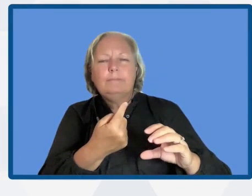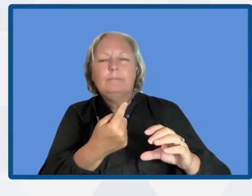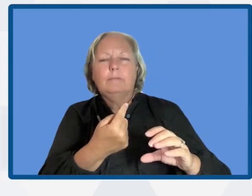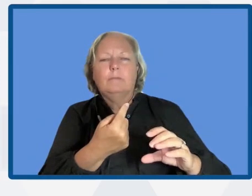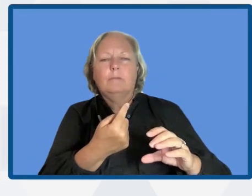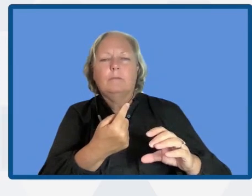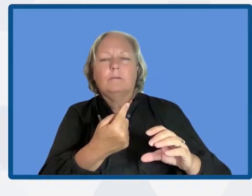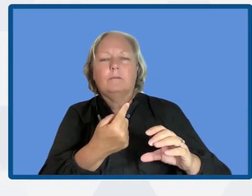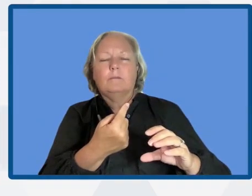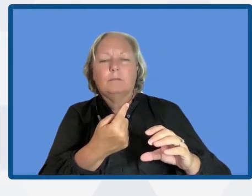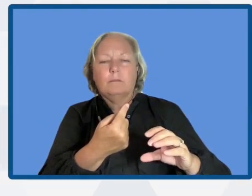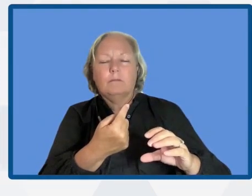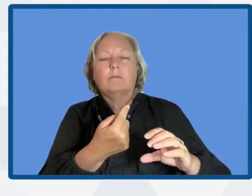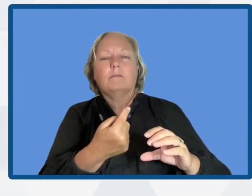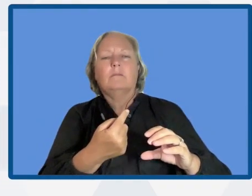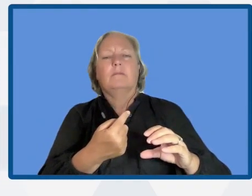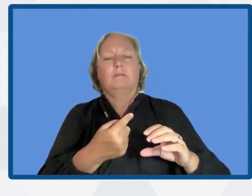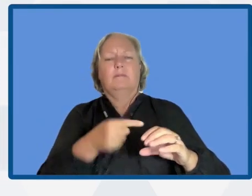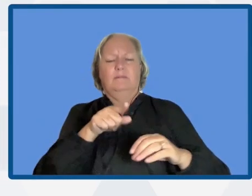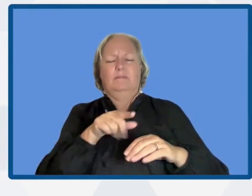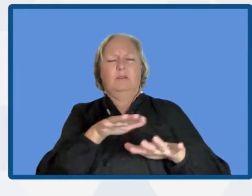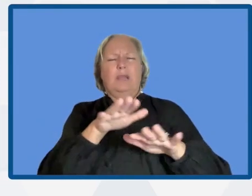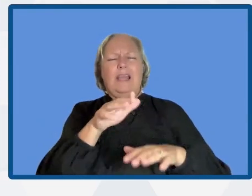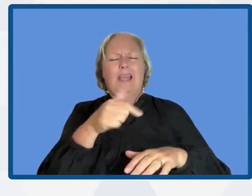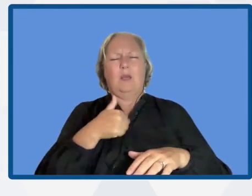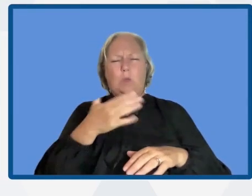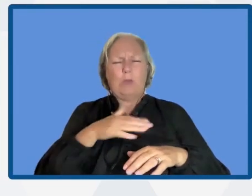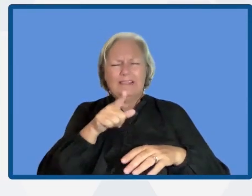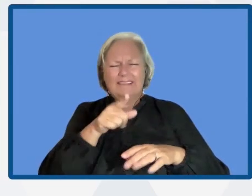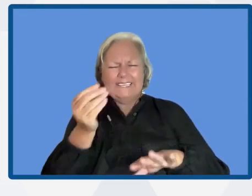the course of the river. Let's see if I can find a picture I'm looking for.